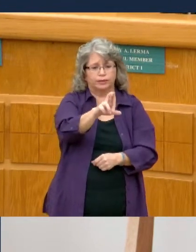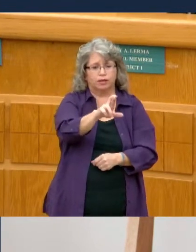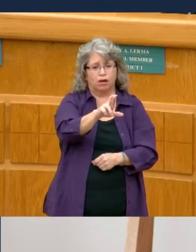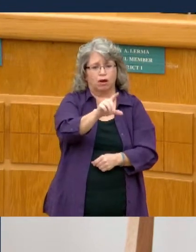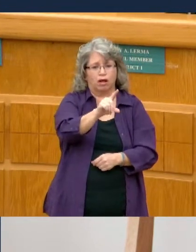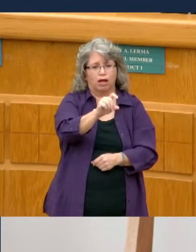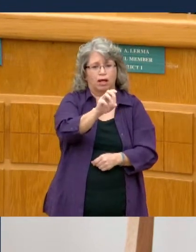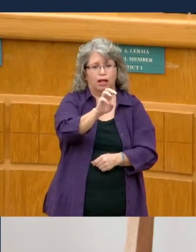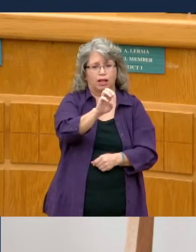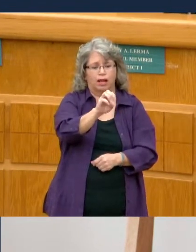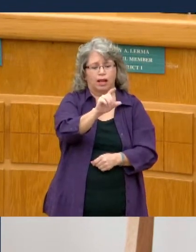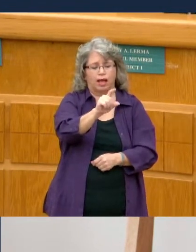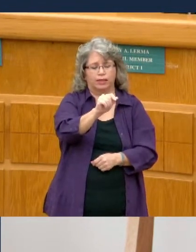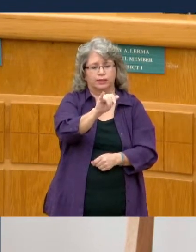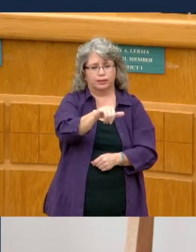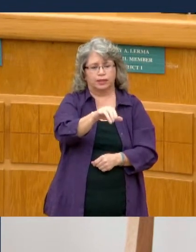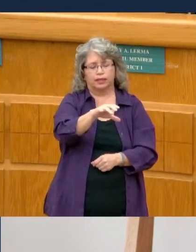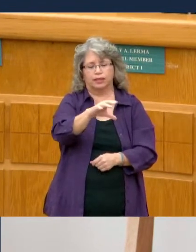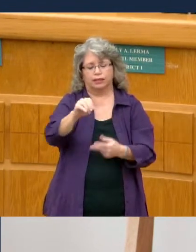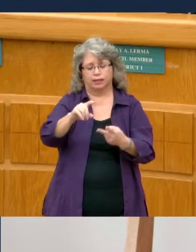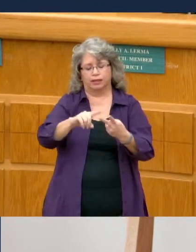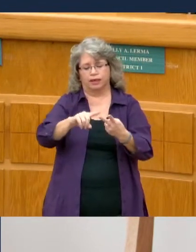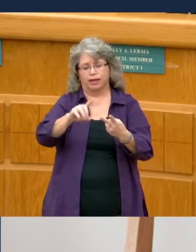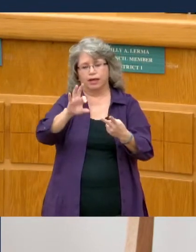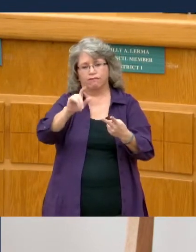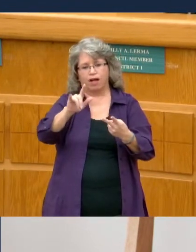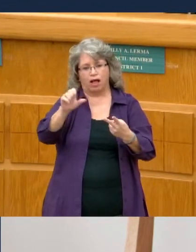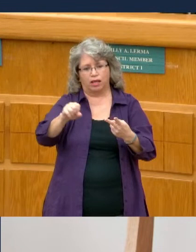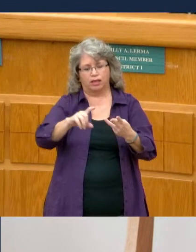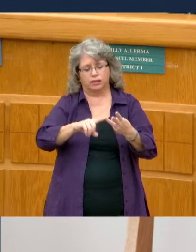also at the Goodwill store on Ayers.